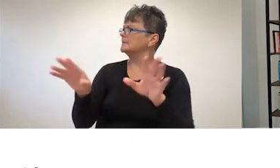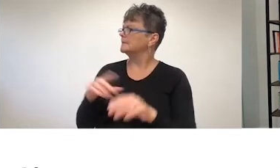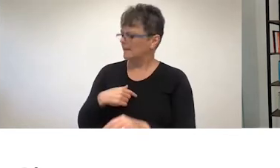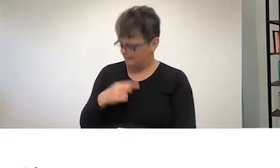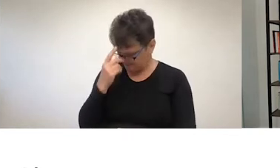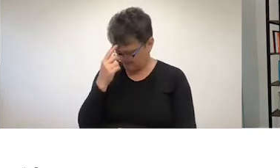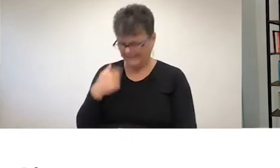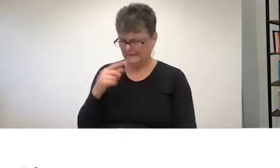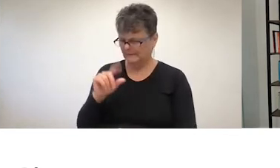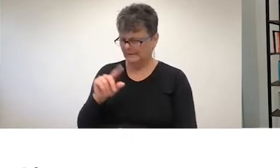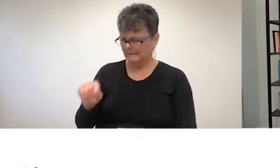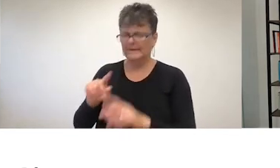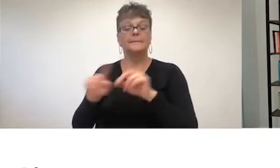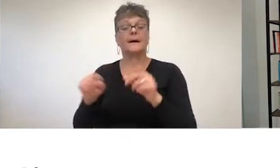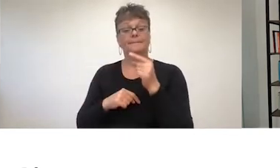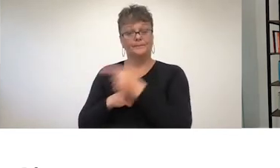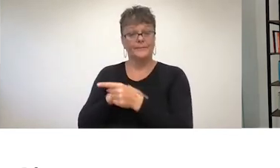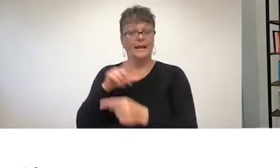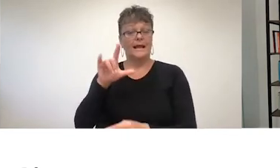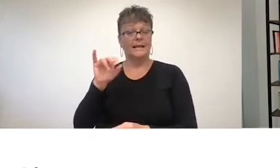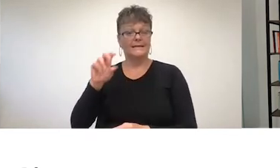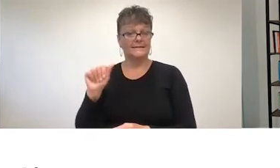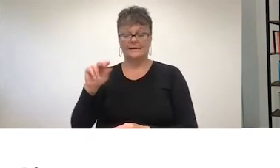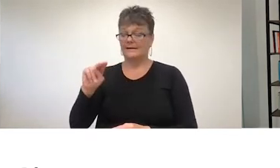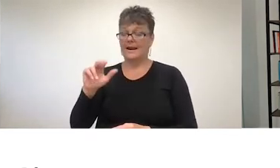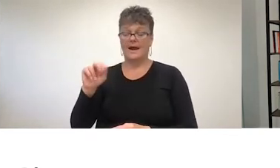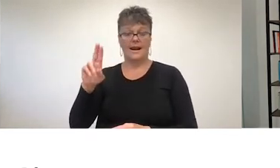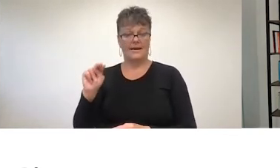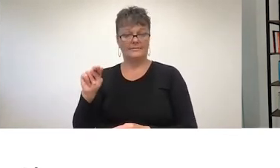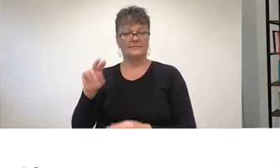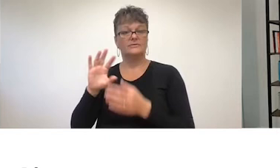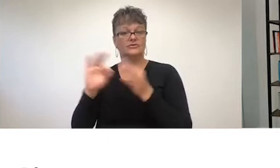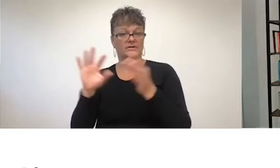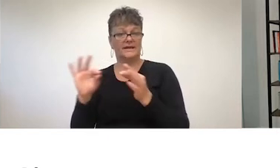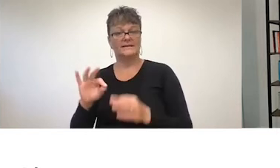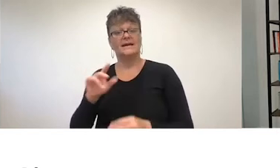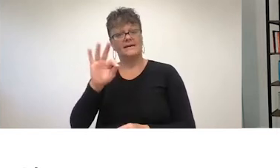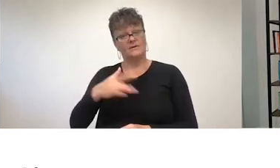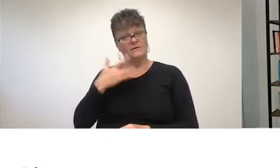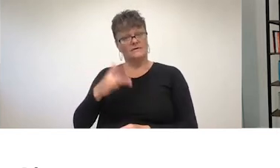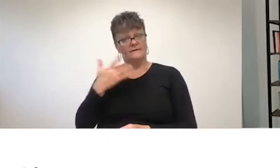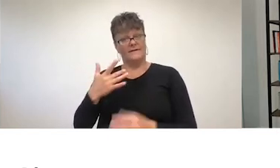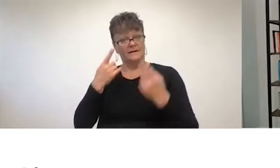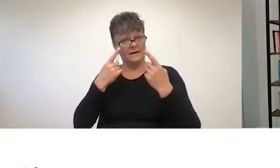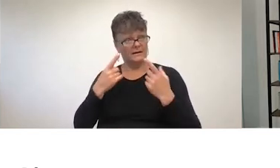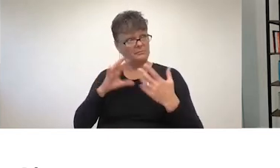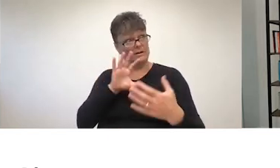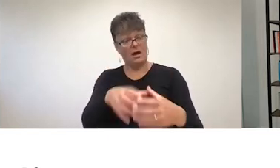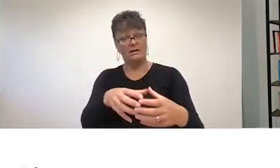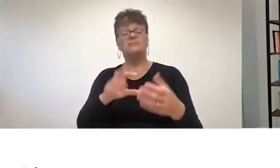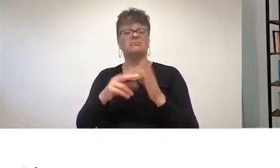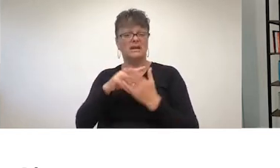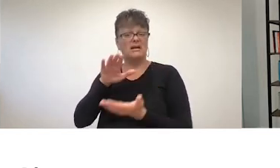slide. She says that feeling a sense of belonging predicts academic achievement and success. It's not just